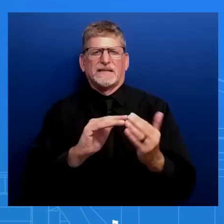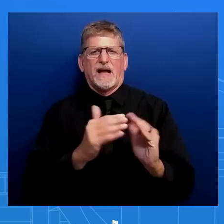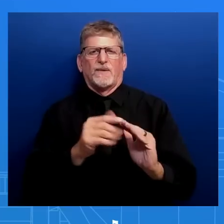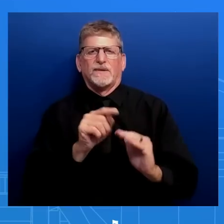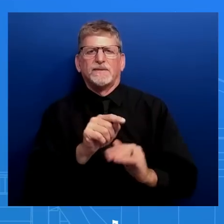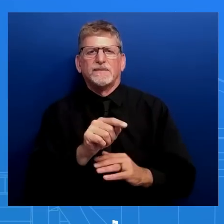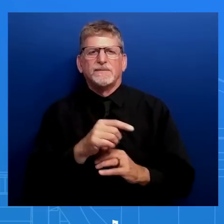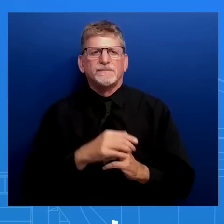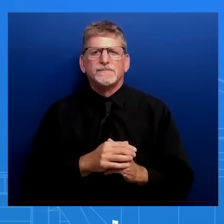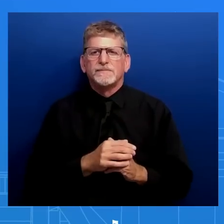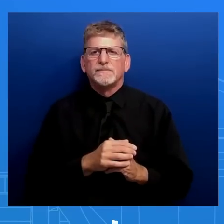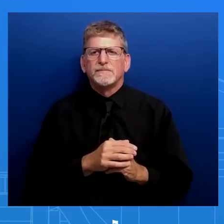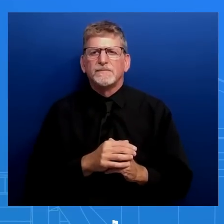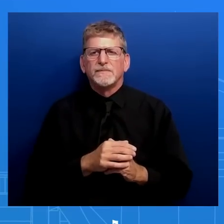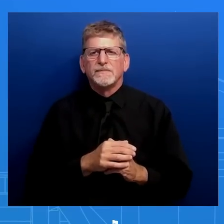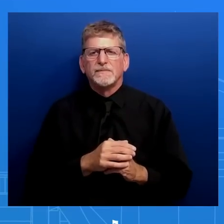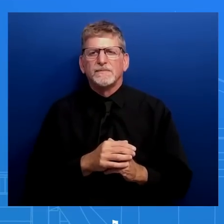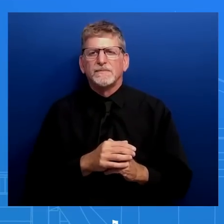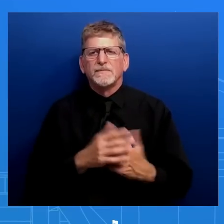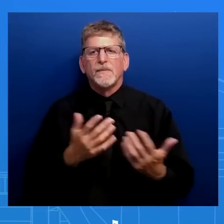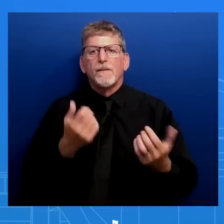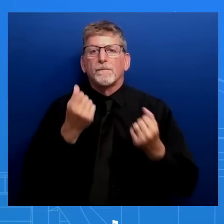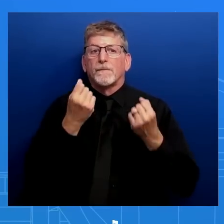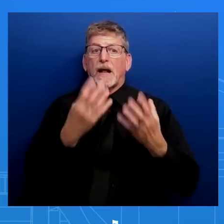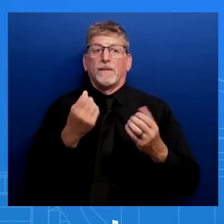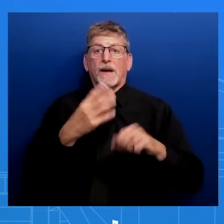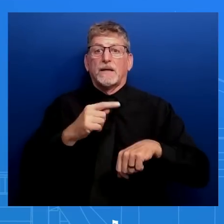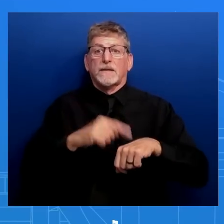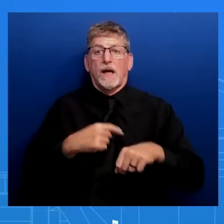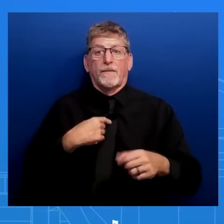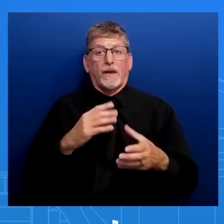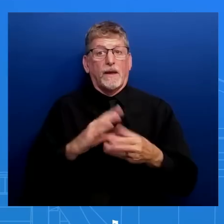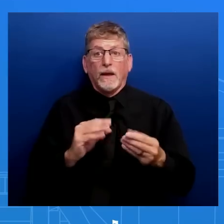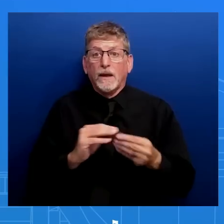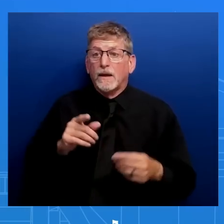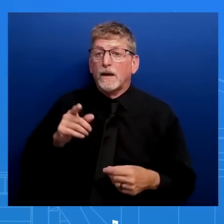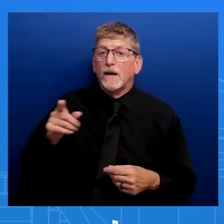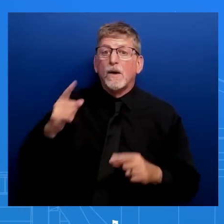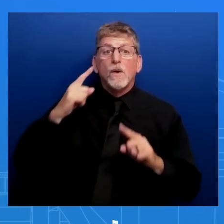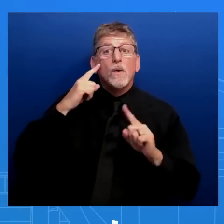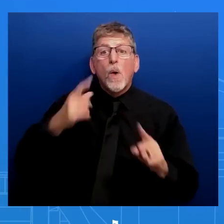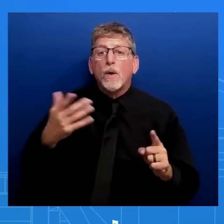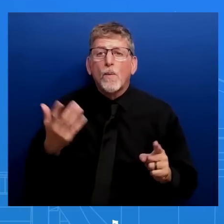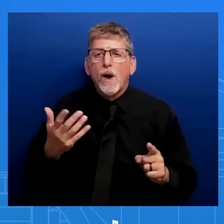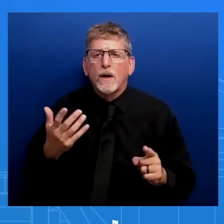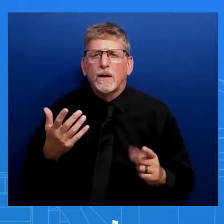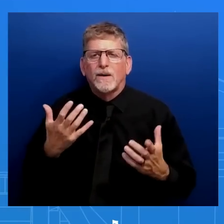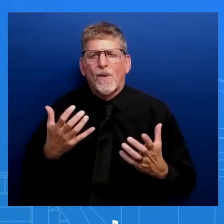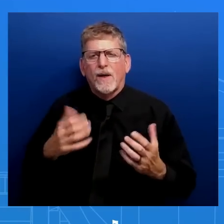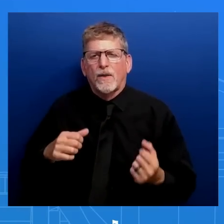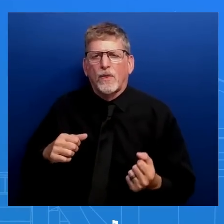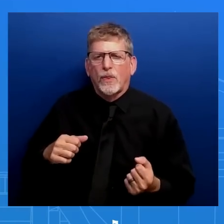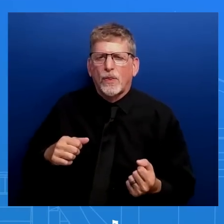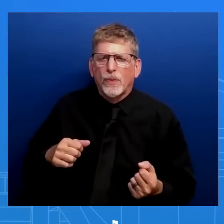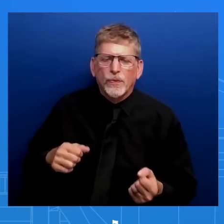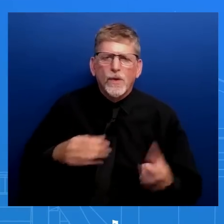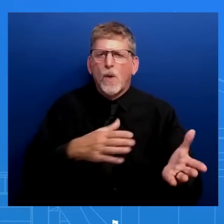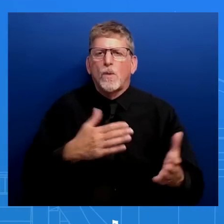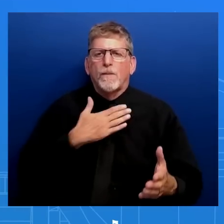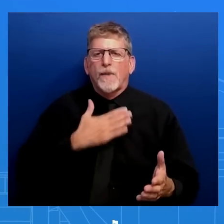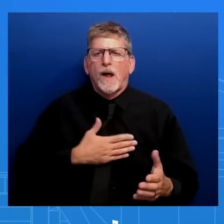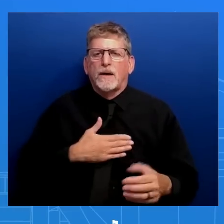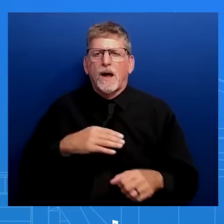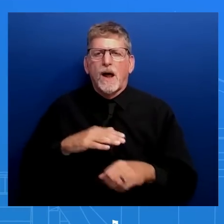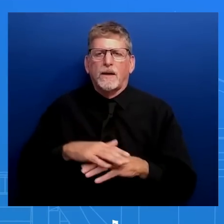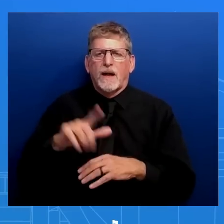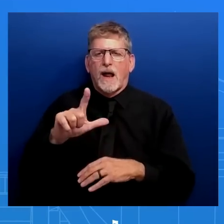Wagner's approach here was just to throw bodies at the fight, largely ill-trained, ill-equipped, and poorly led, but just body after body